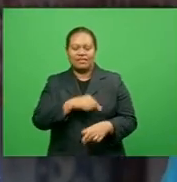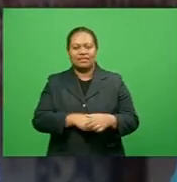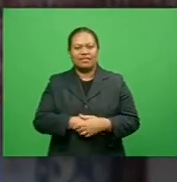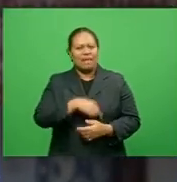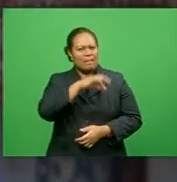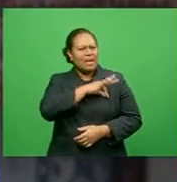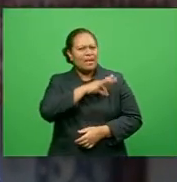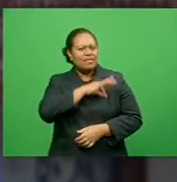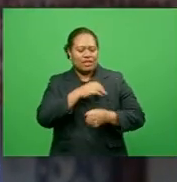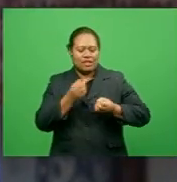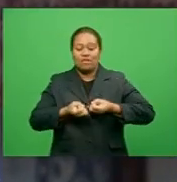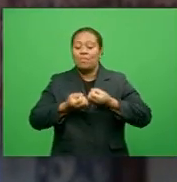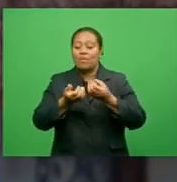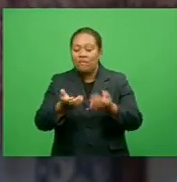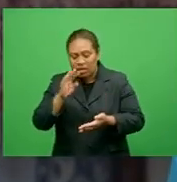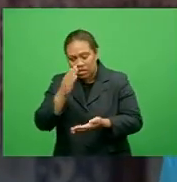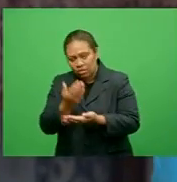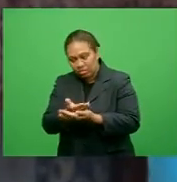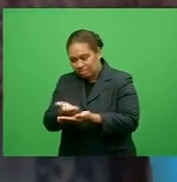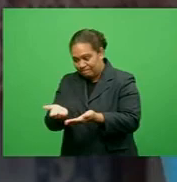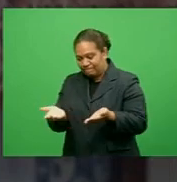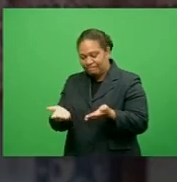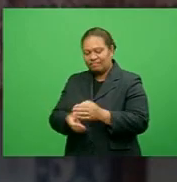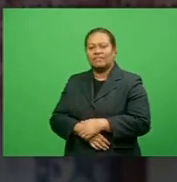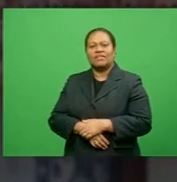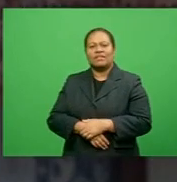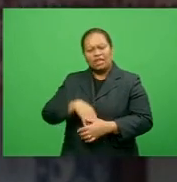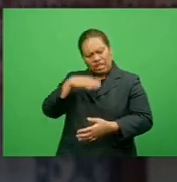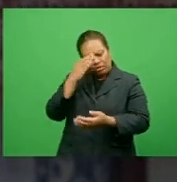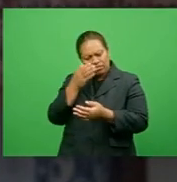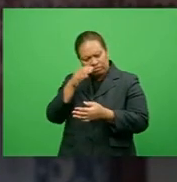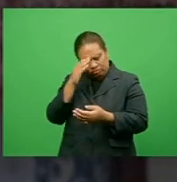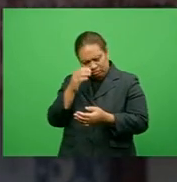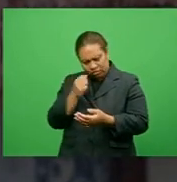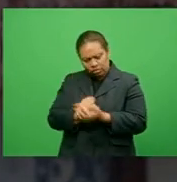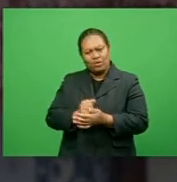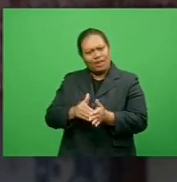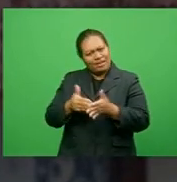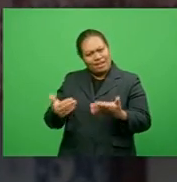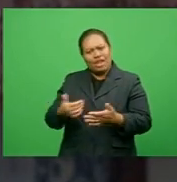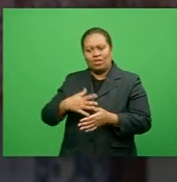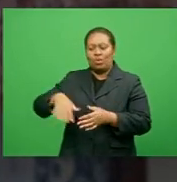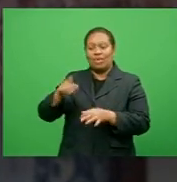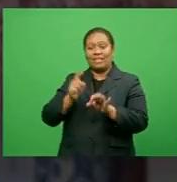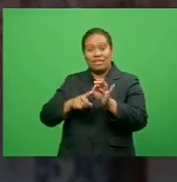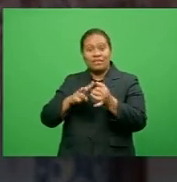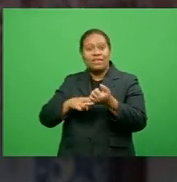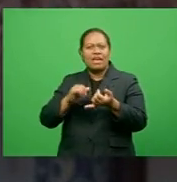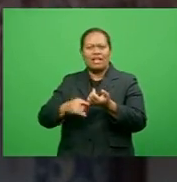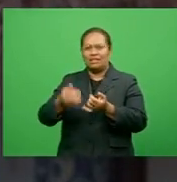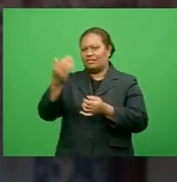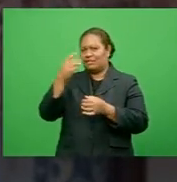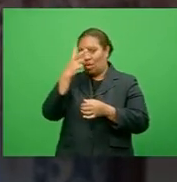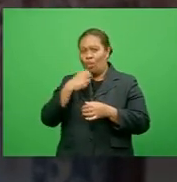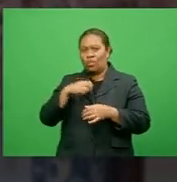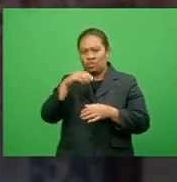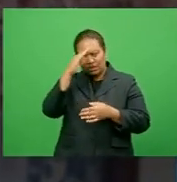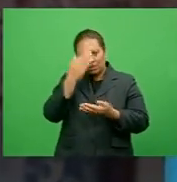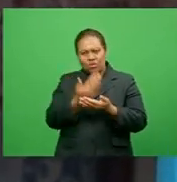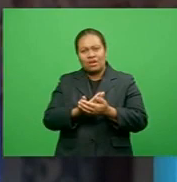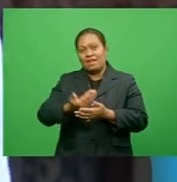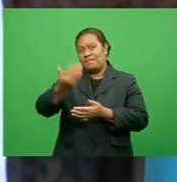we are providing you. I'm sure the old scholars will agree with me and the parents and the teachers will agree with me that in our